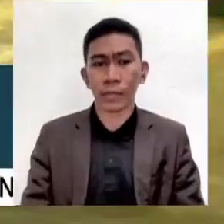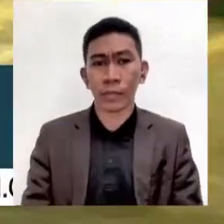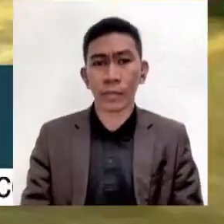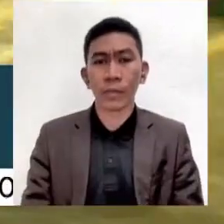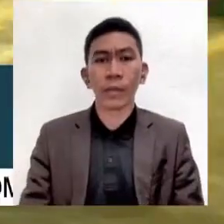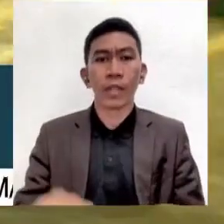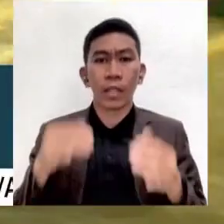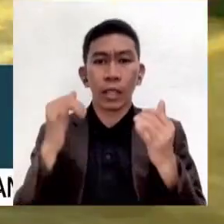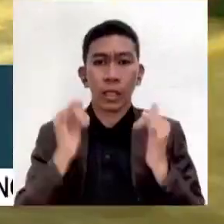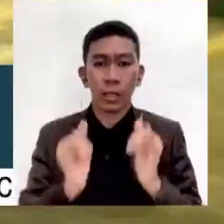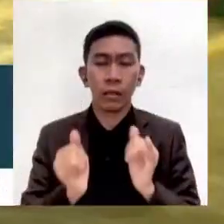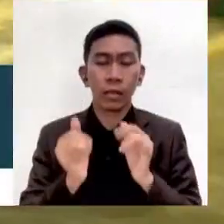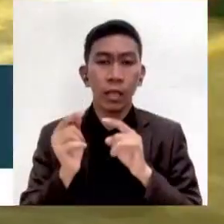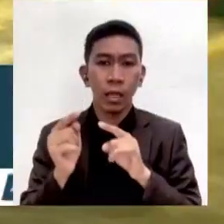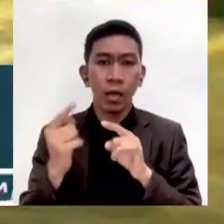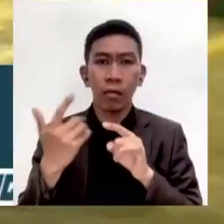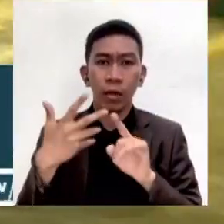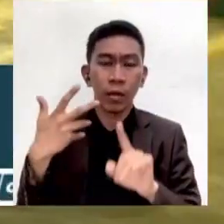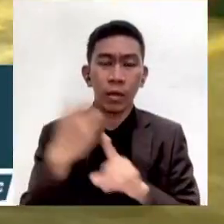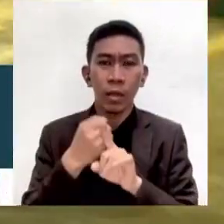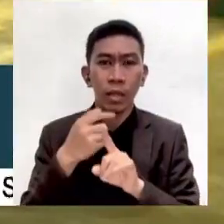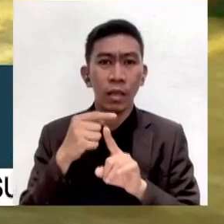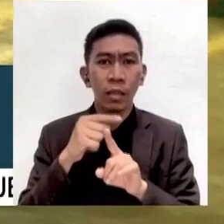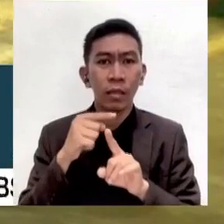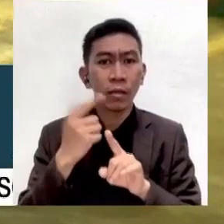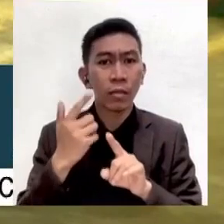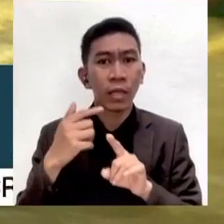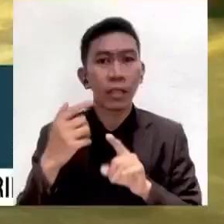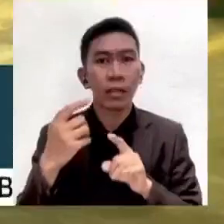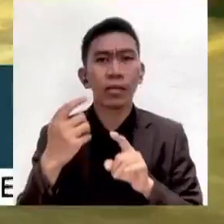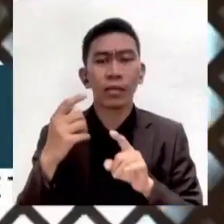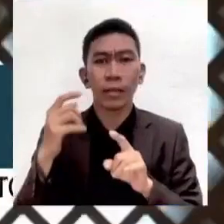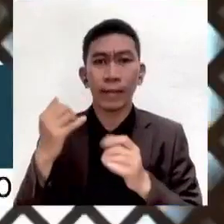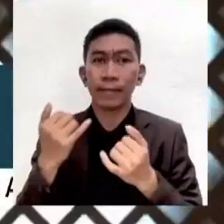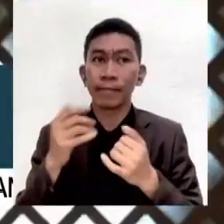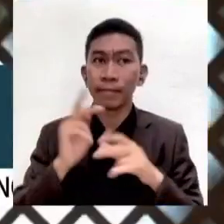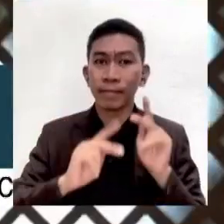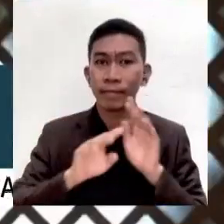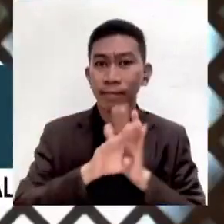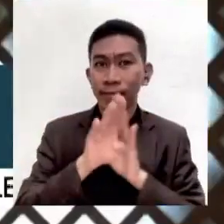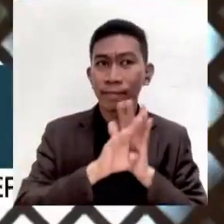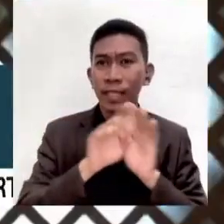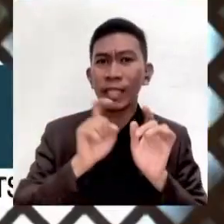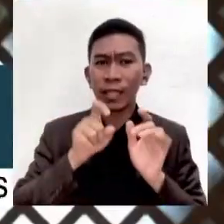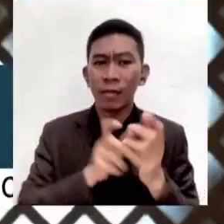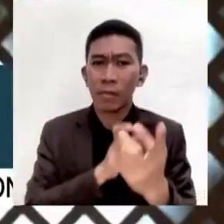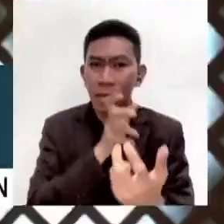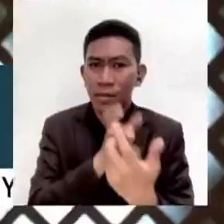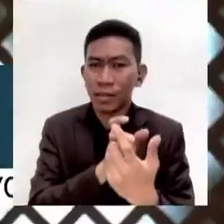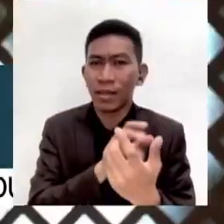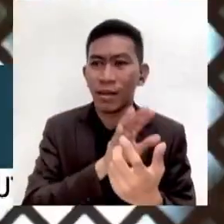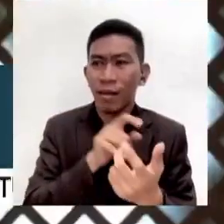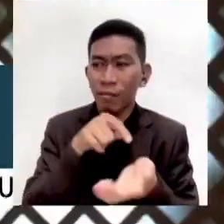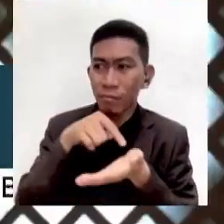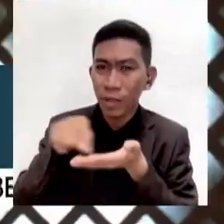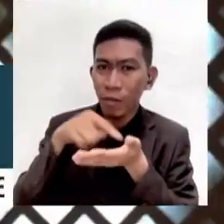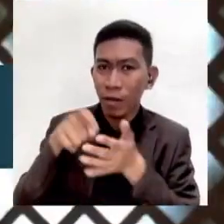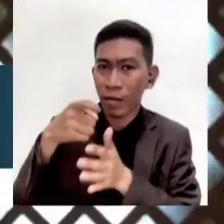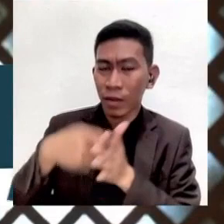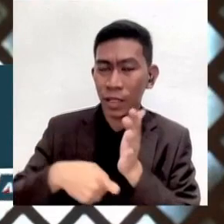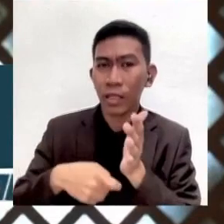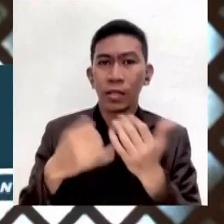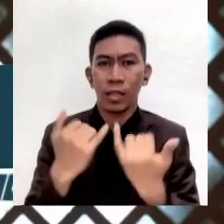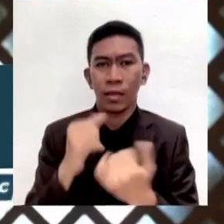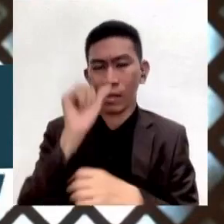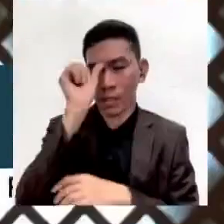same havoc of denying the people of the progress and development that they deserve. So with this reminder comes the